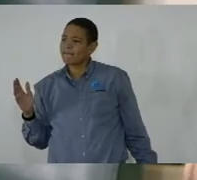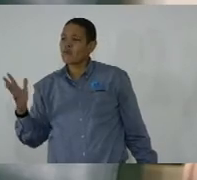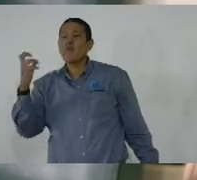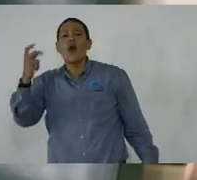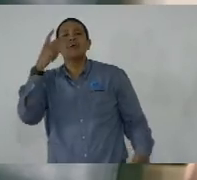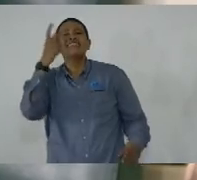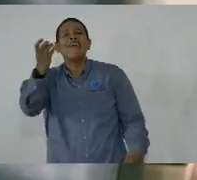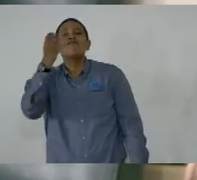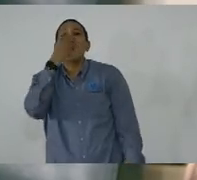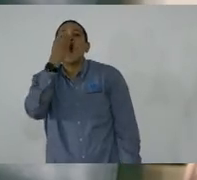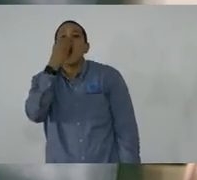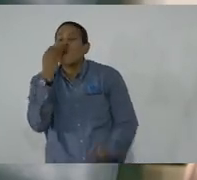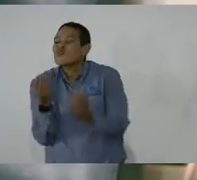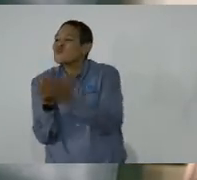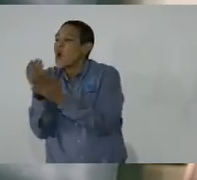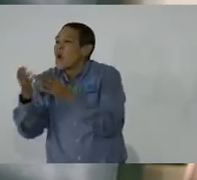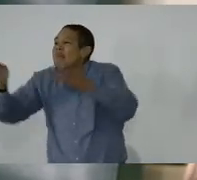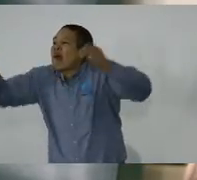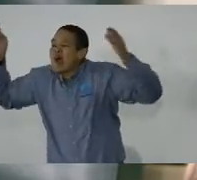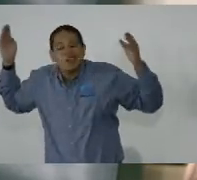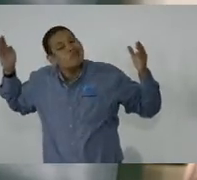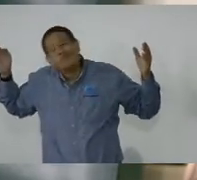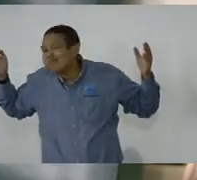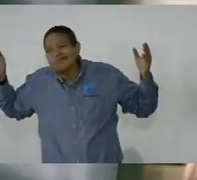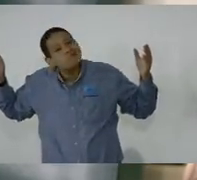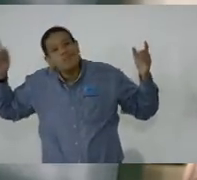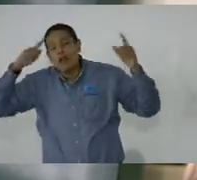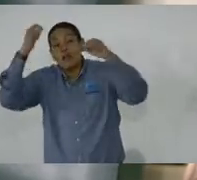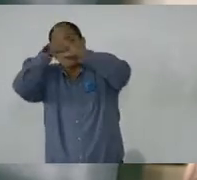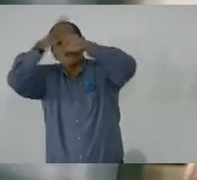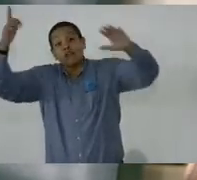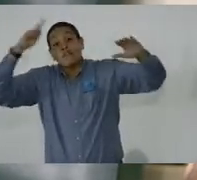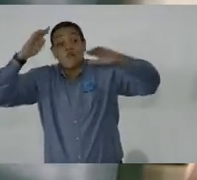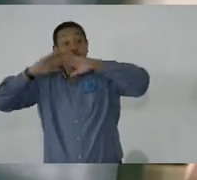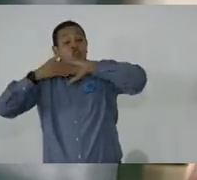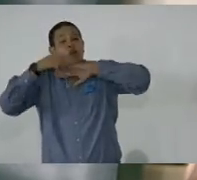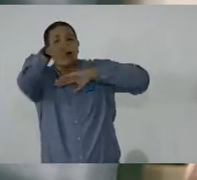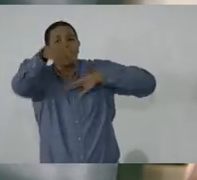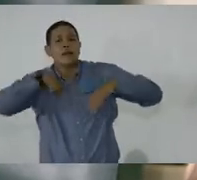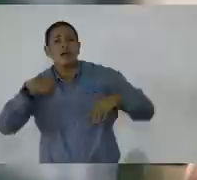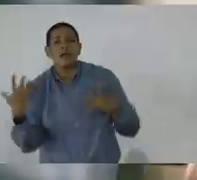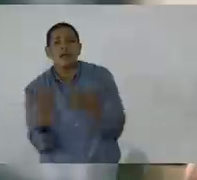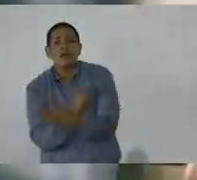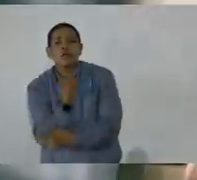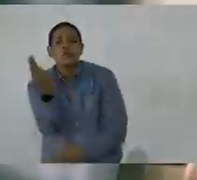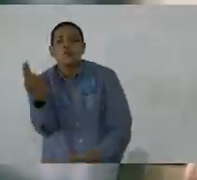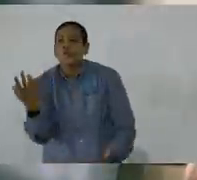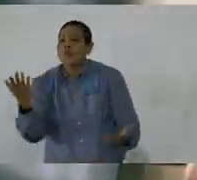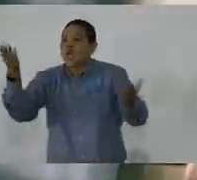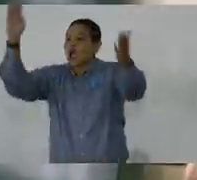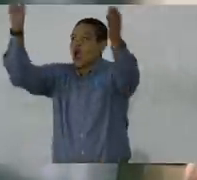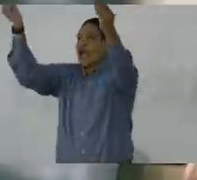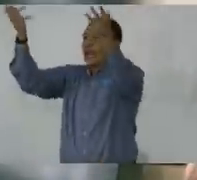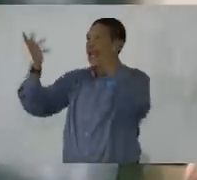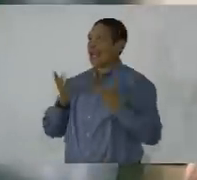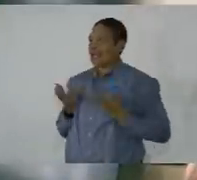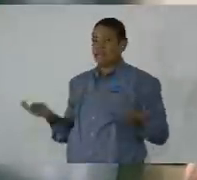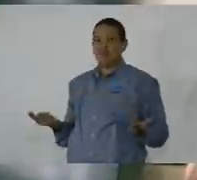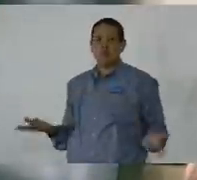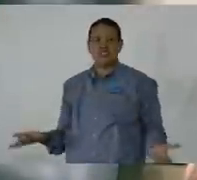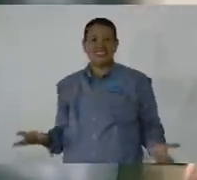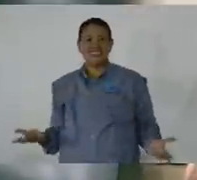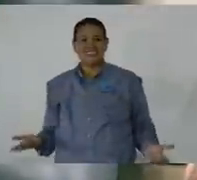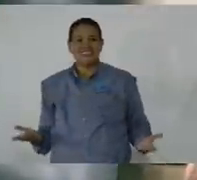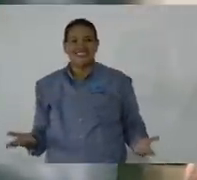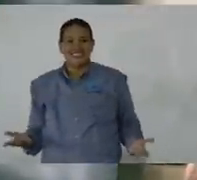production. The vision for our country is for us to utilize what God has given us in